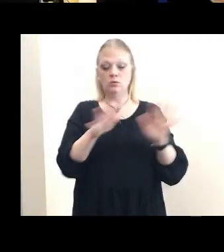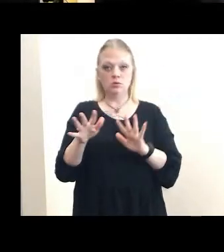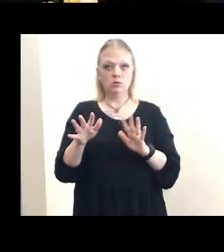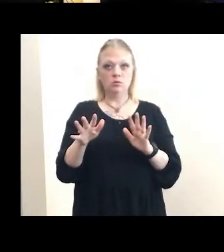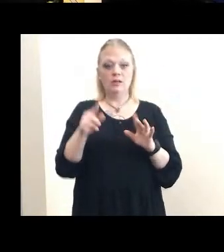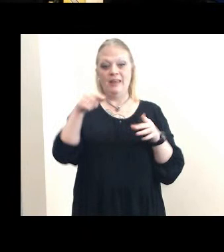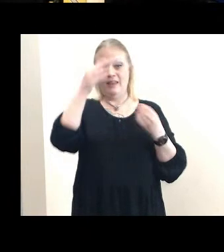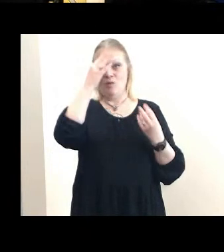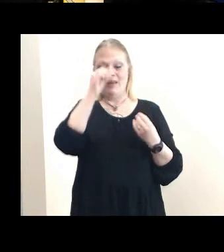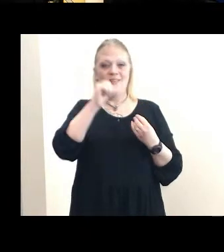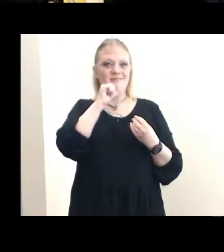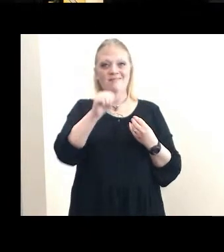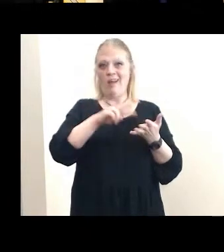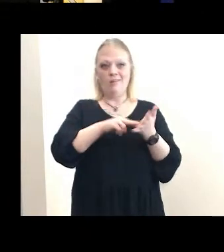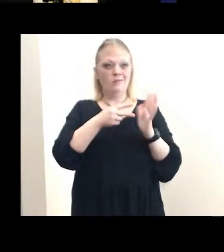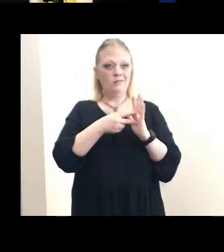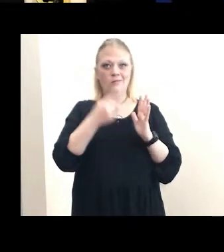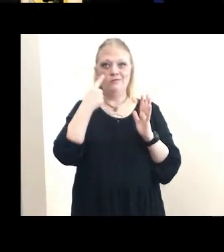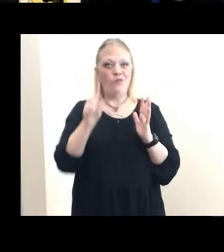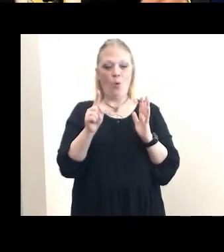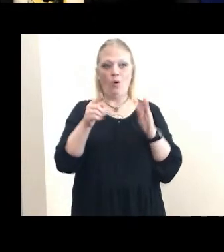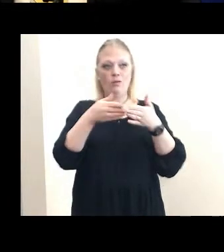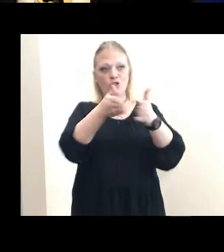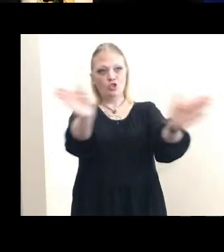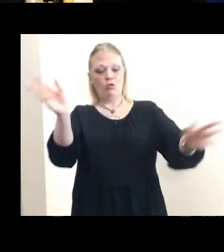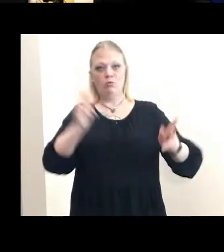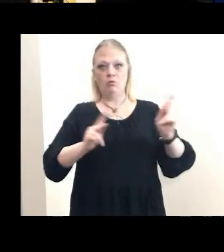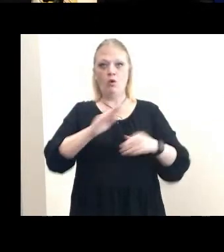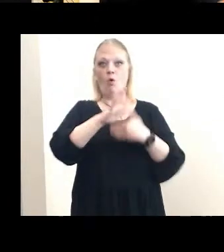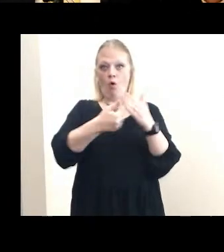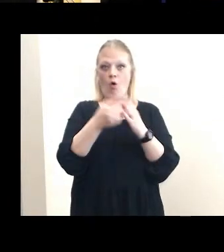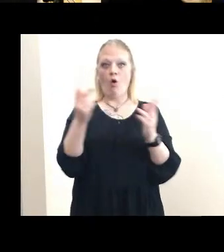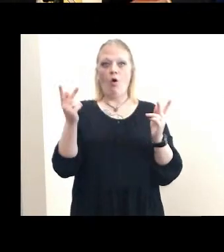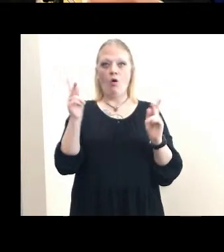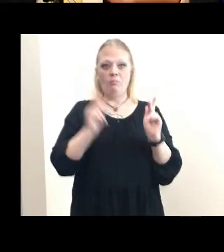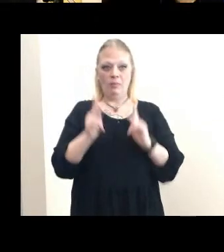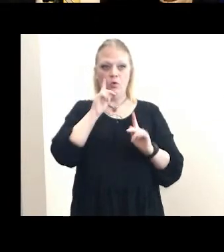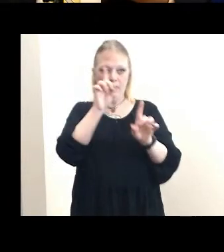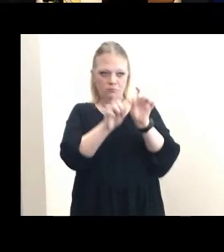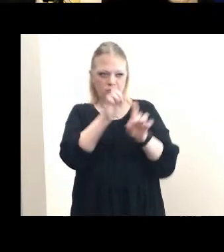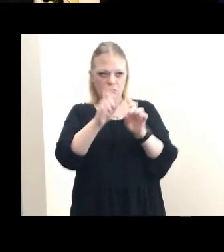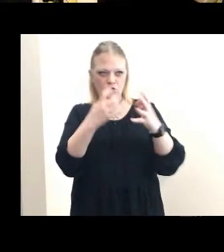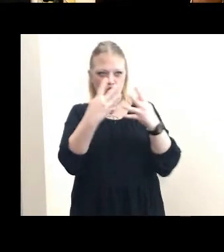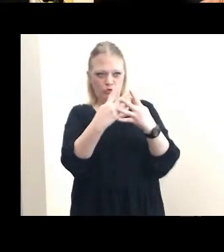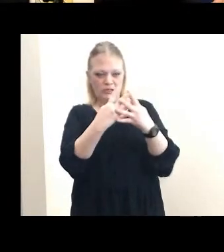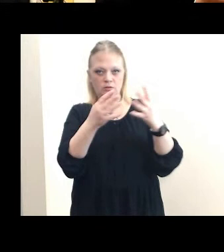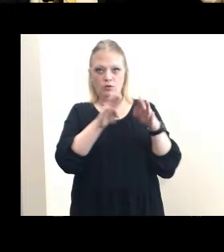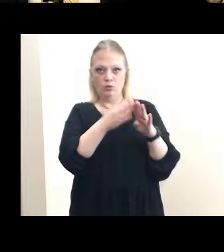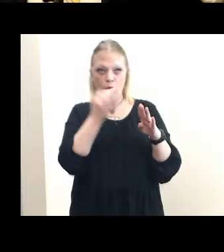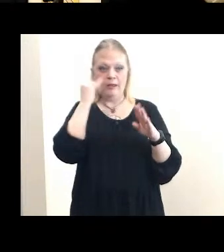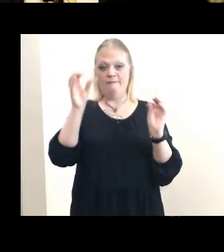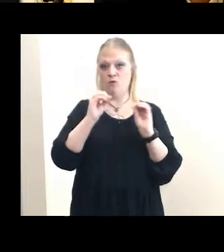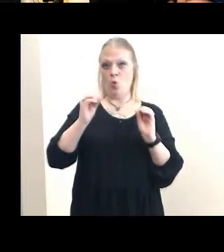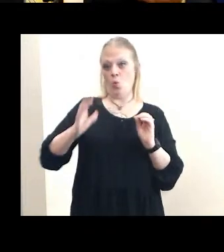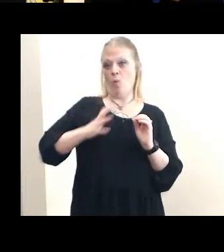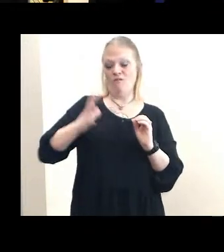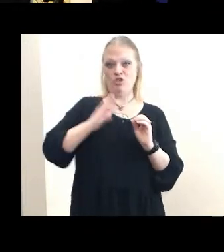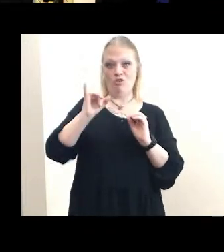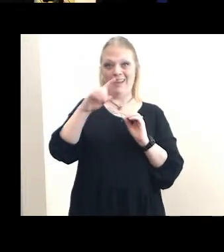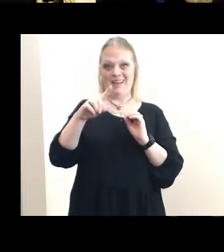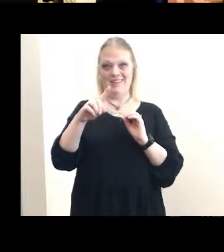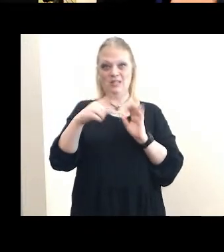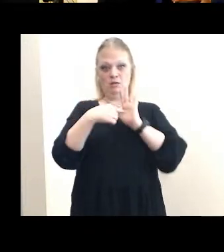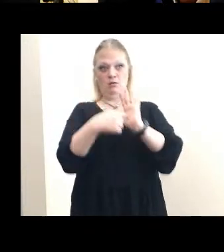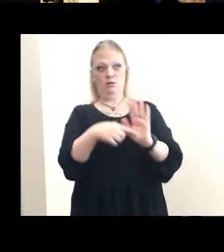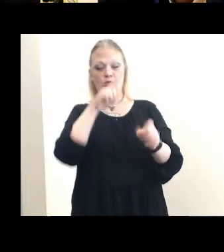not intended for the general public. All persons will be screened at the door, or anyone without official ID confirming that